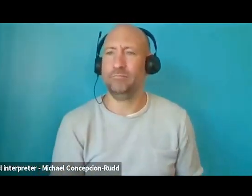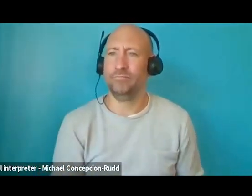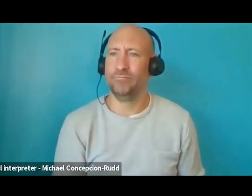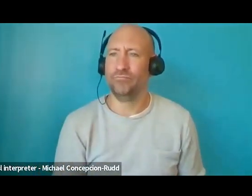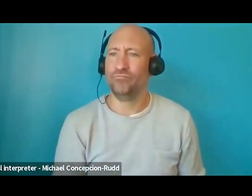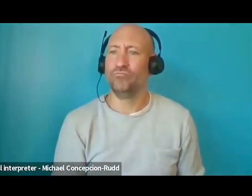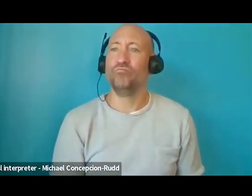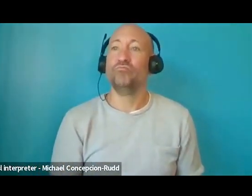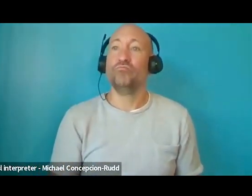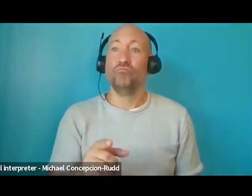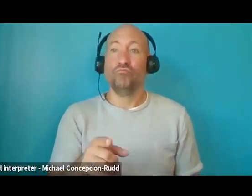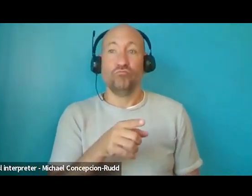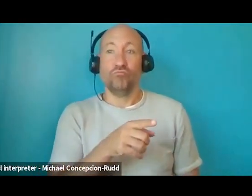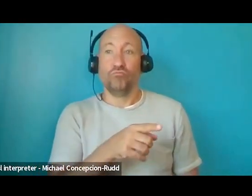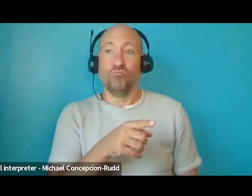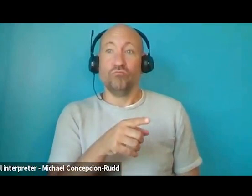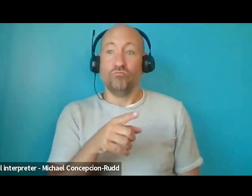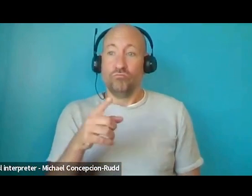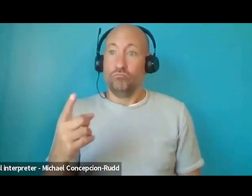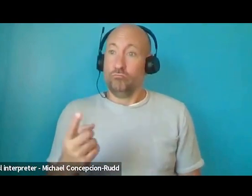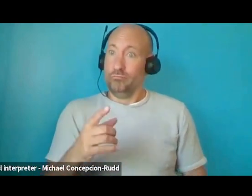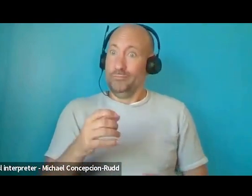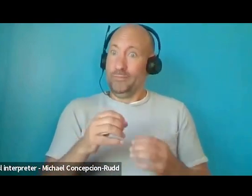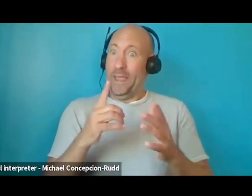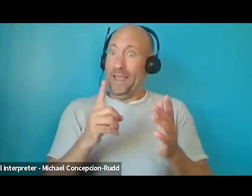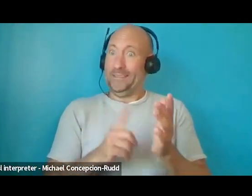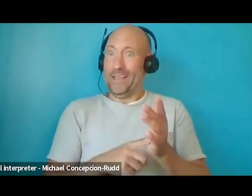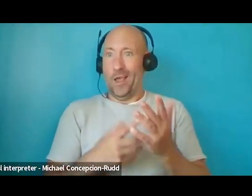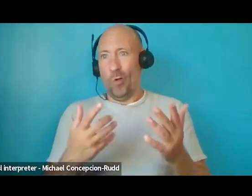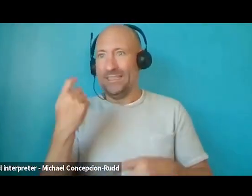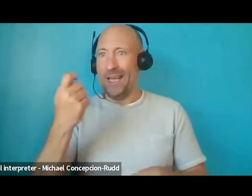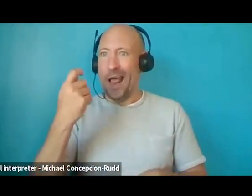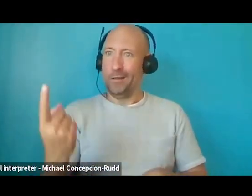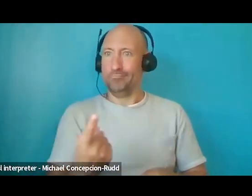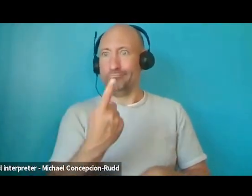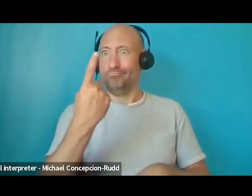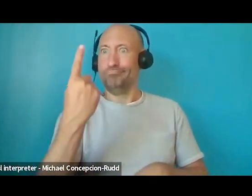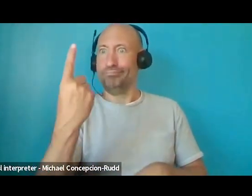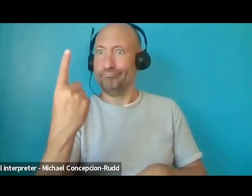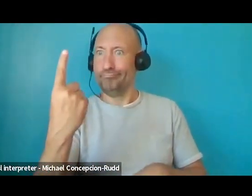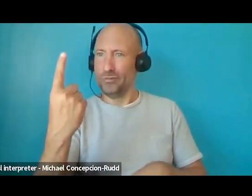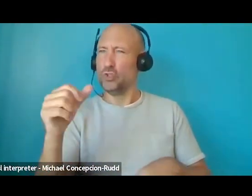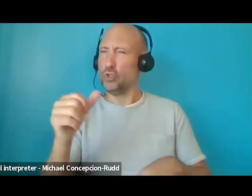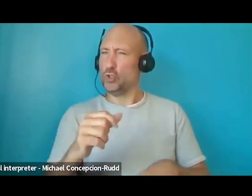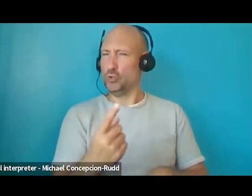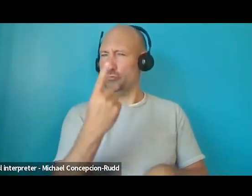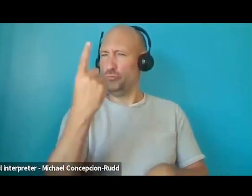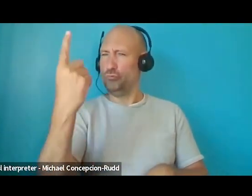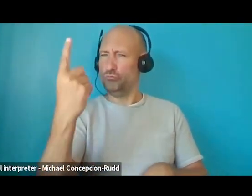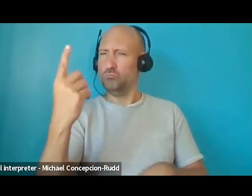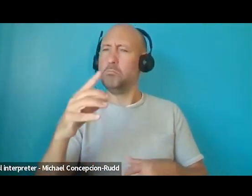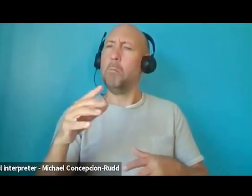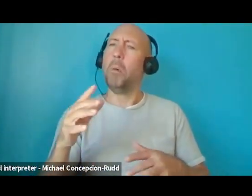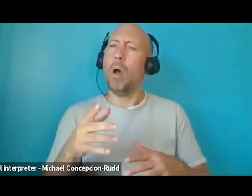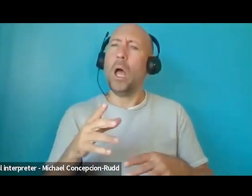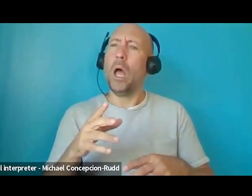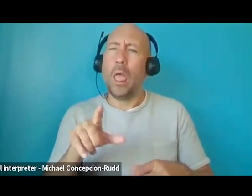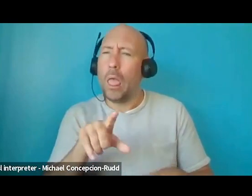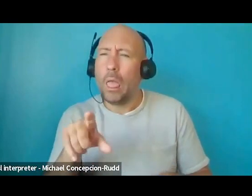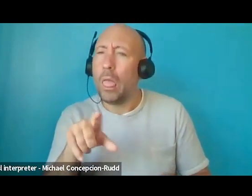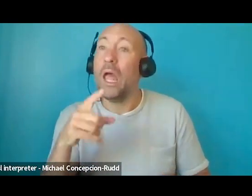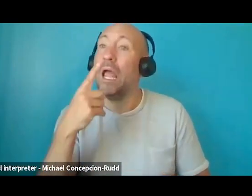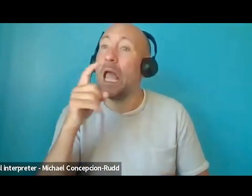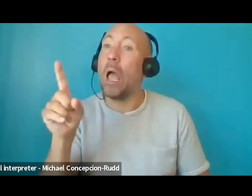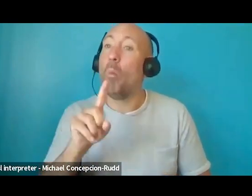The interpreter should remain on your screen, but to pin your interpreter, click on the 3 dots that appear as you hover over